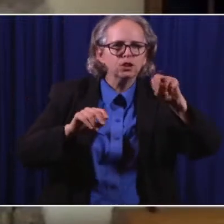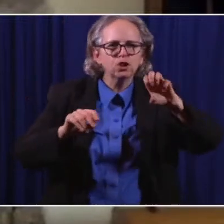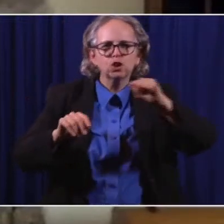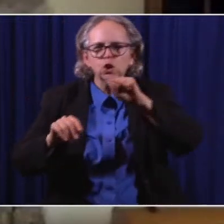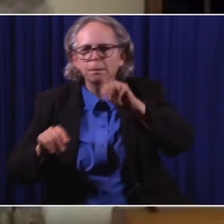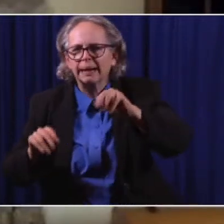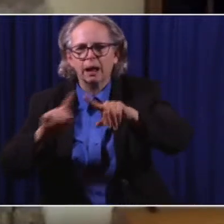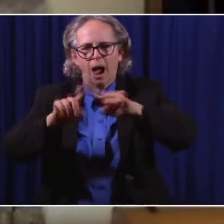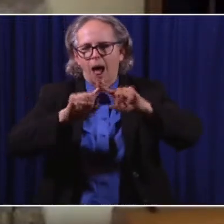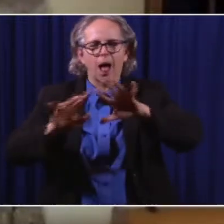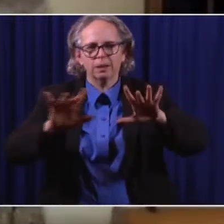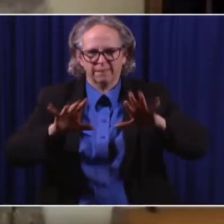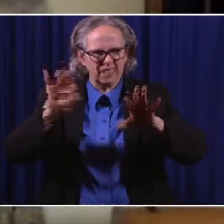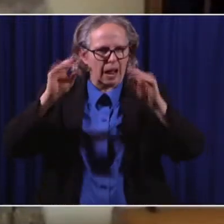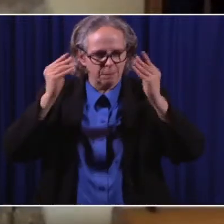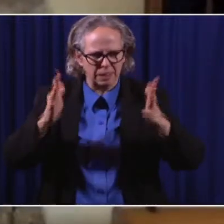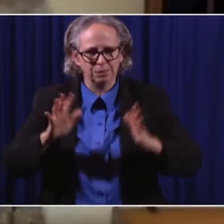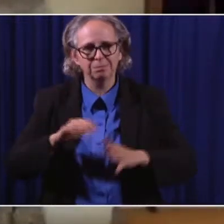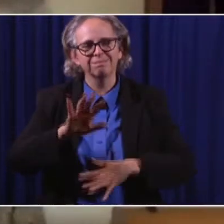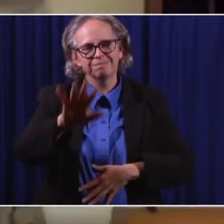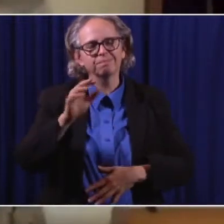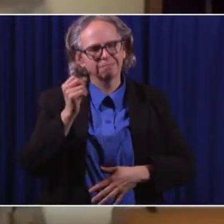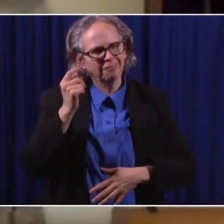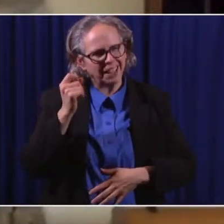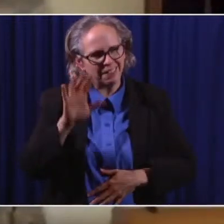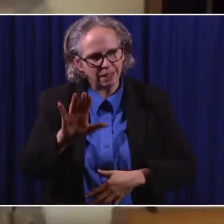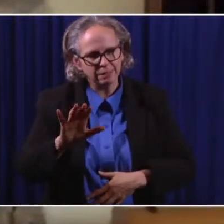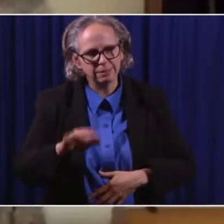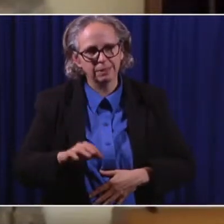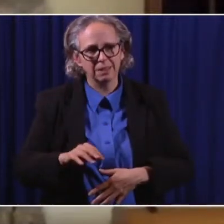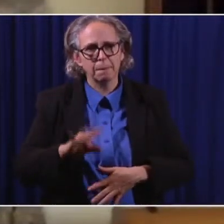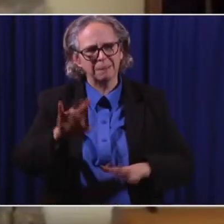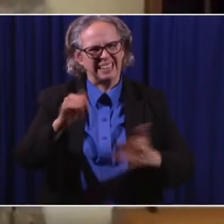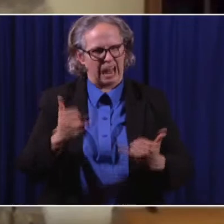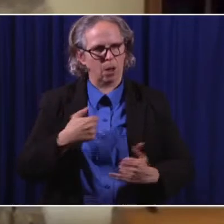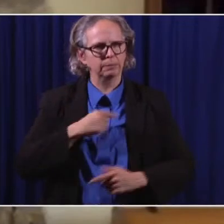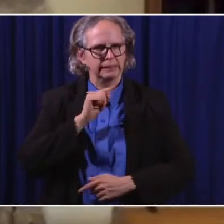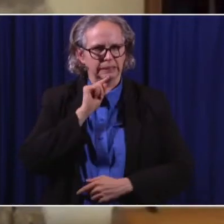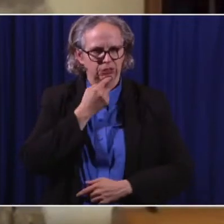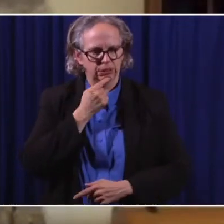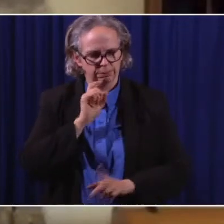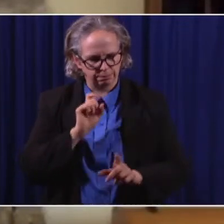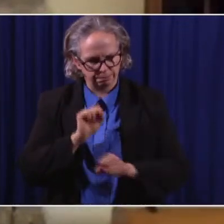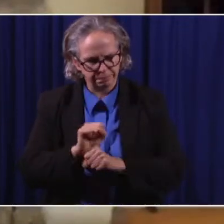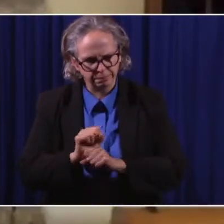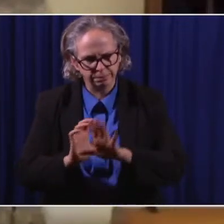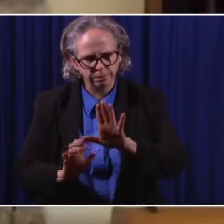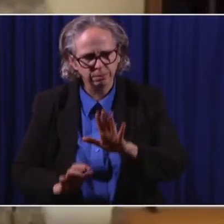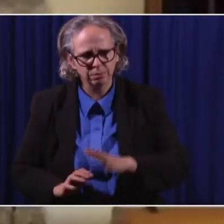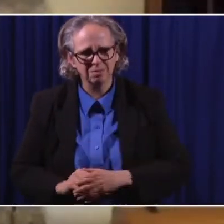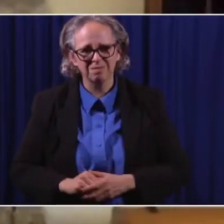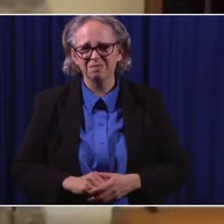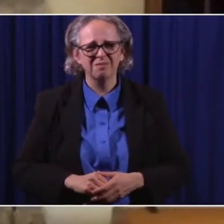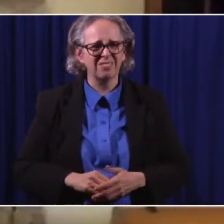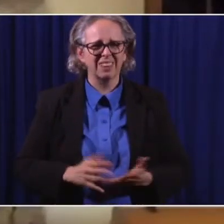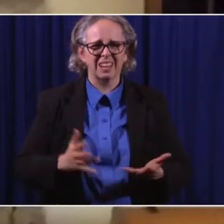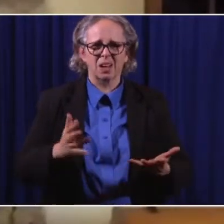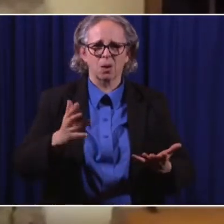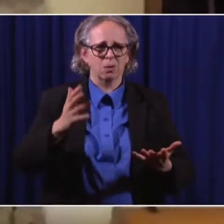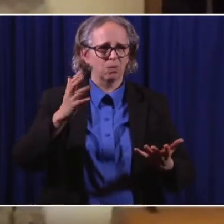understand that. But I think, in all seriousness, part of it is people are just tired. They're sick